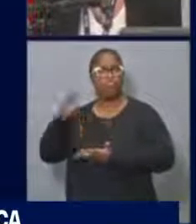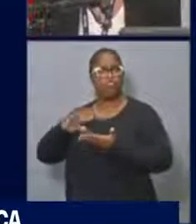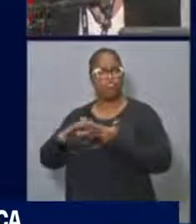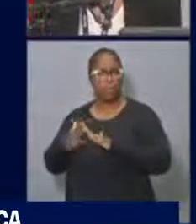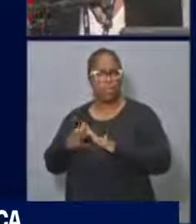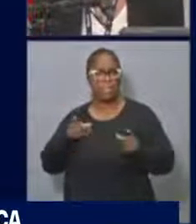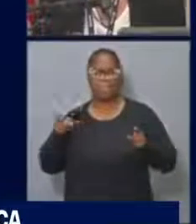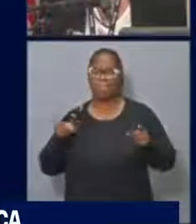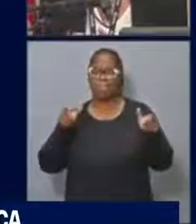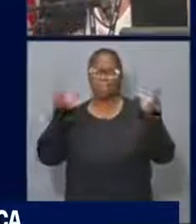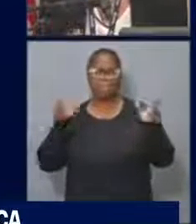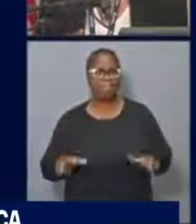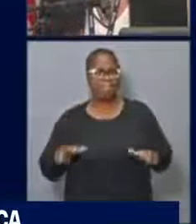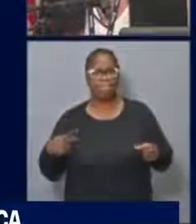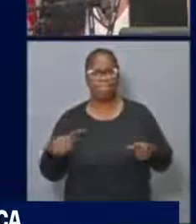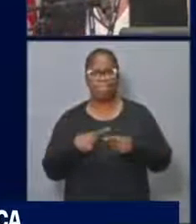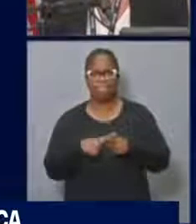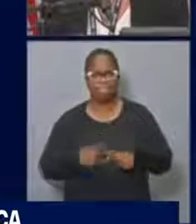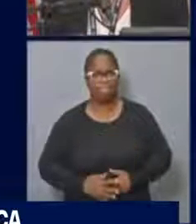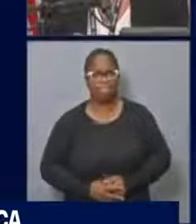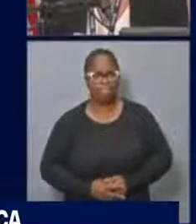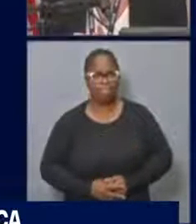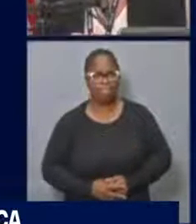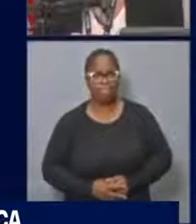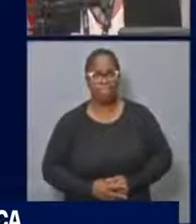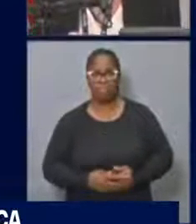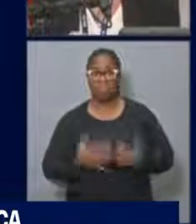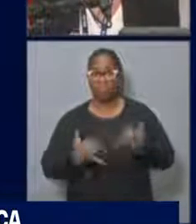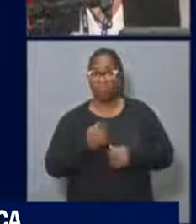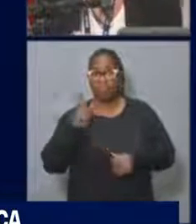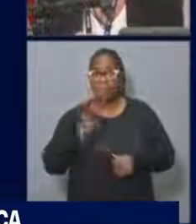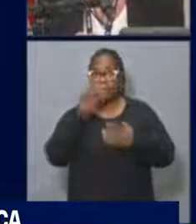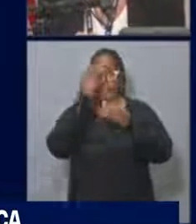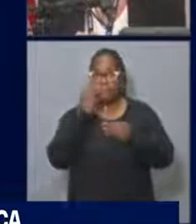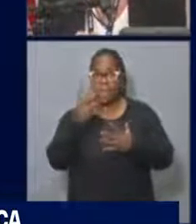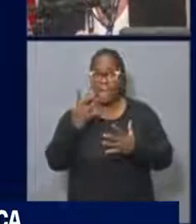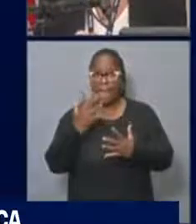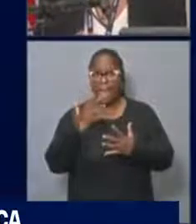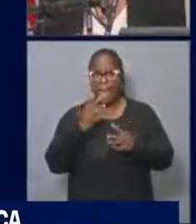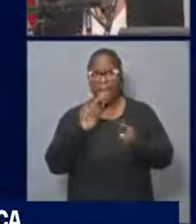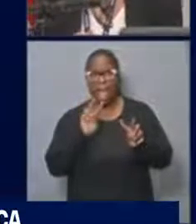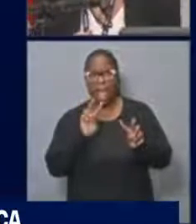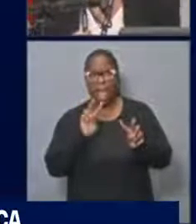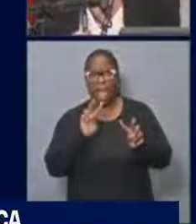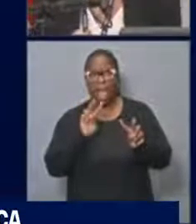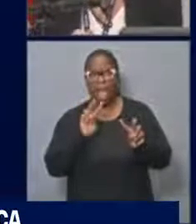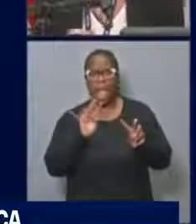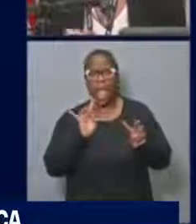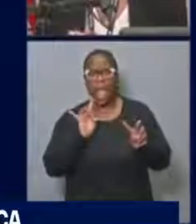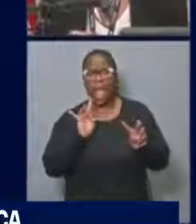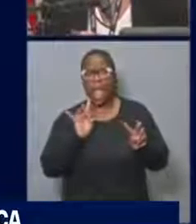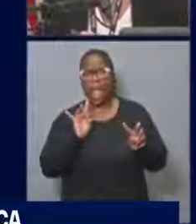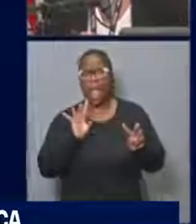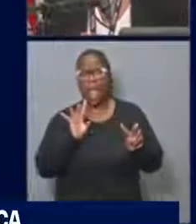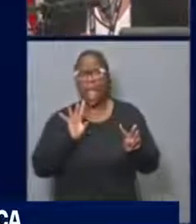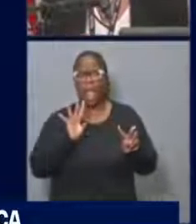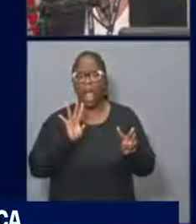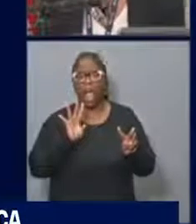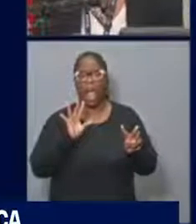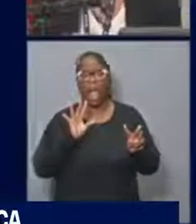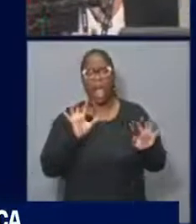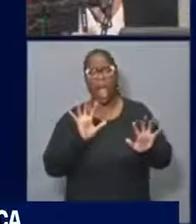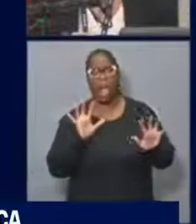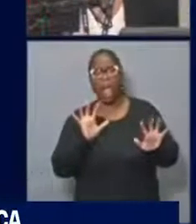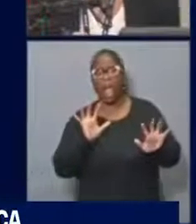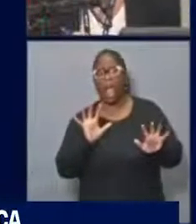highest incomes. The data that I'm reporting to you today is disheartening and distressing, and it shows that we're